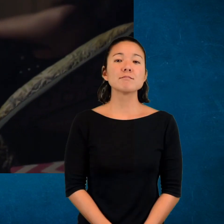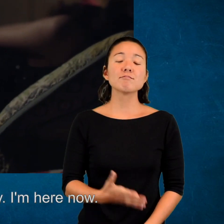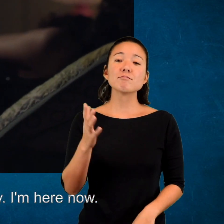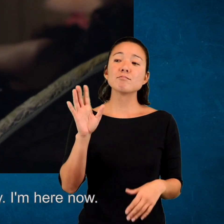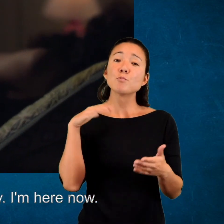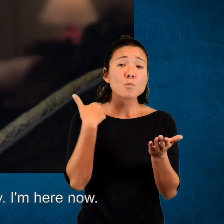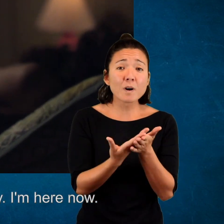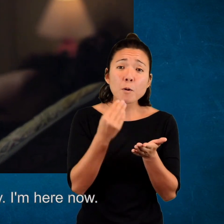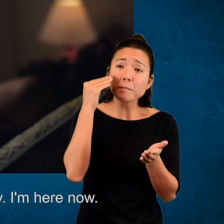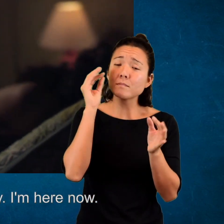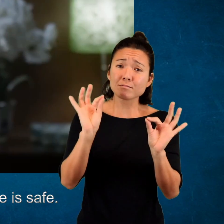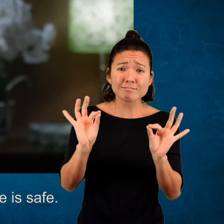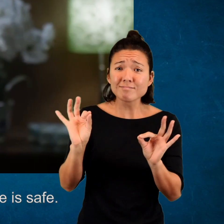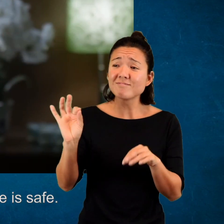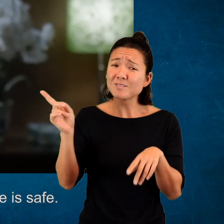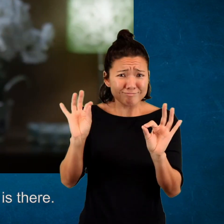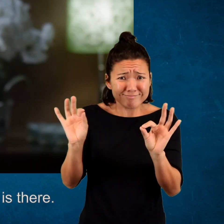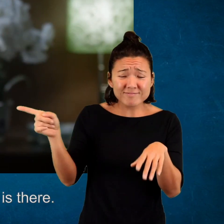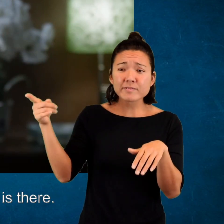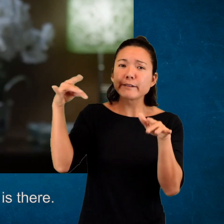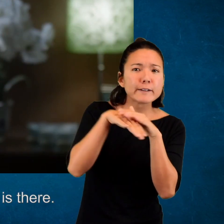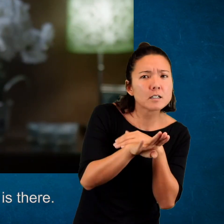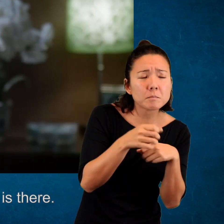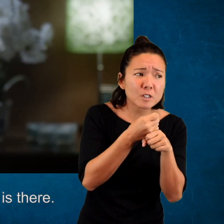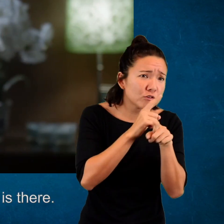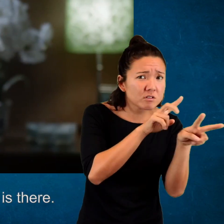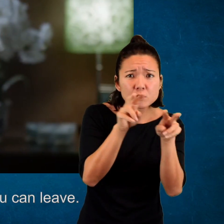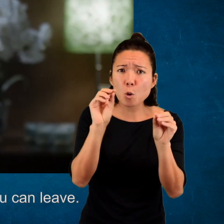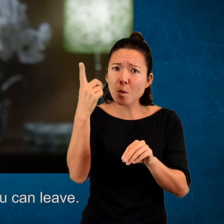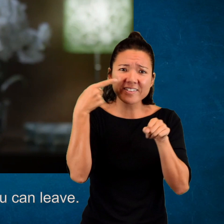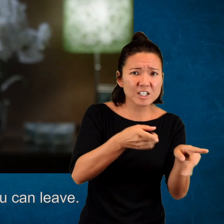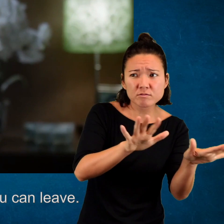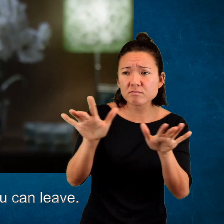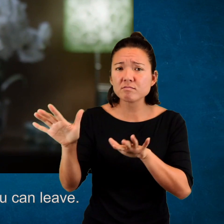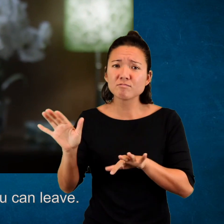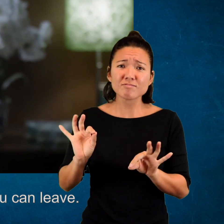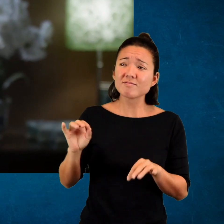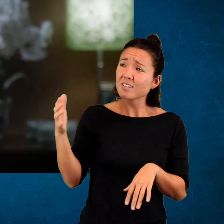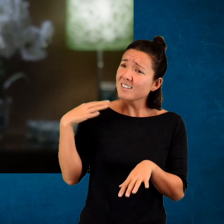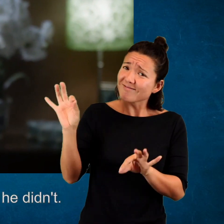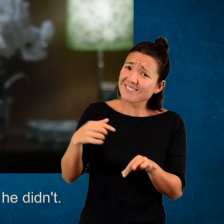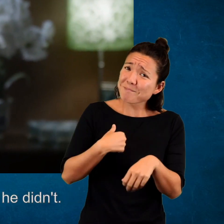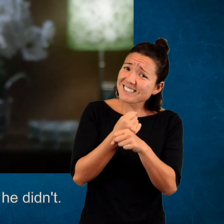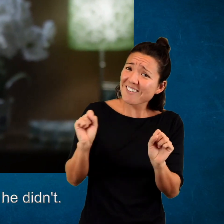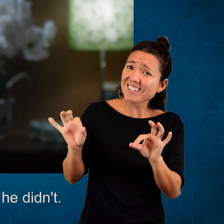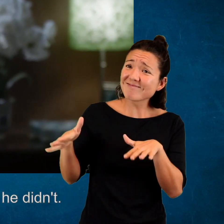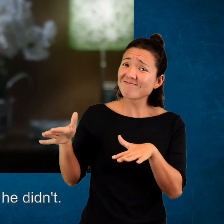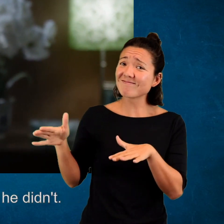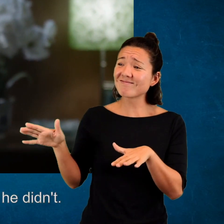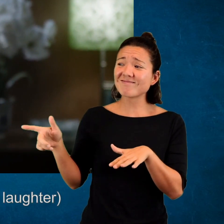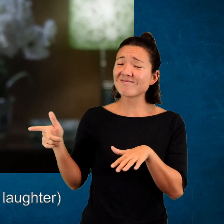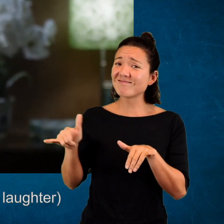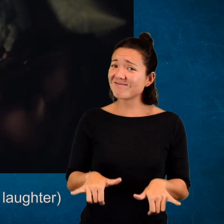It's okay, I'm here now. My house is safe. Nobody's there. You can leave. And then he